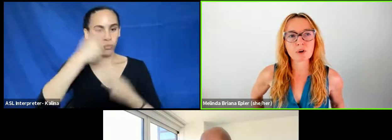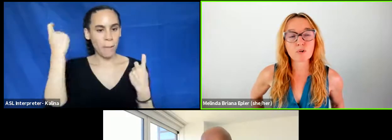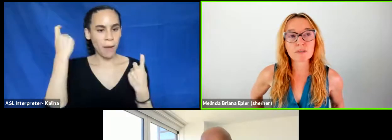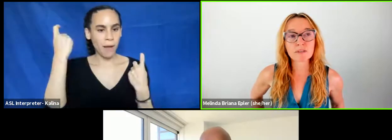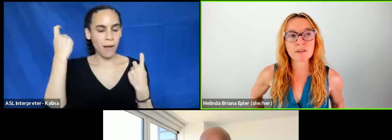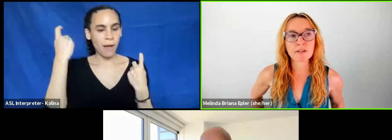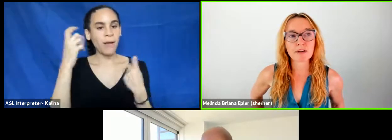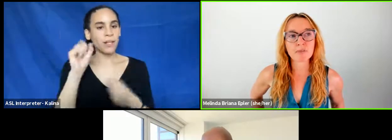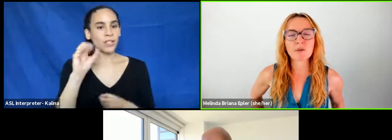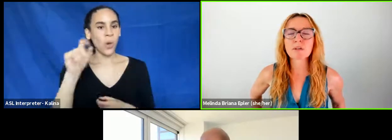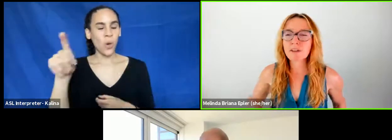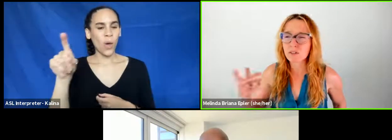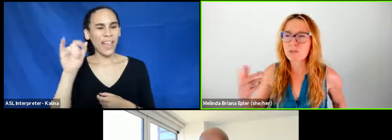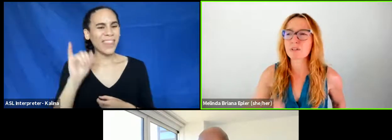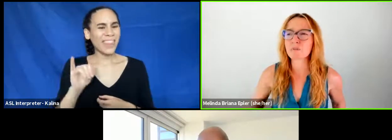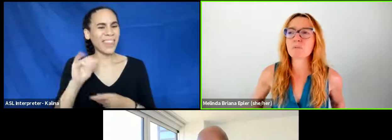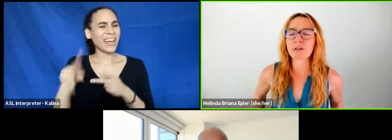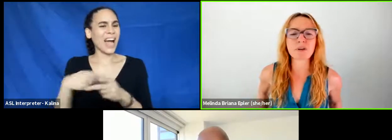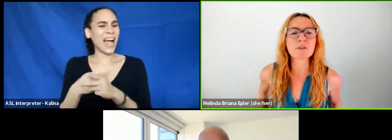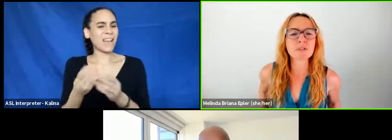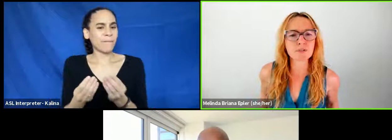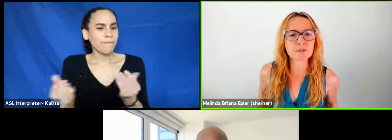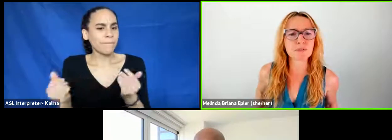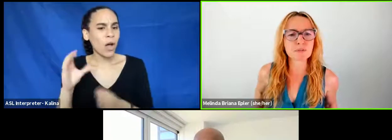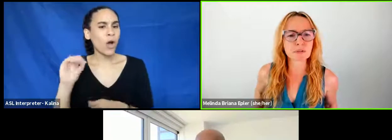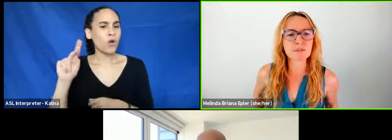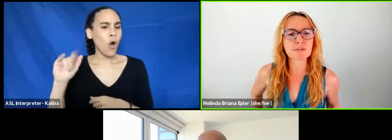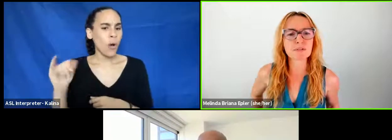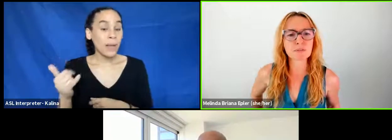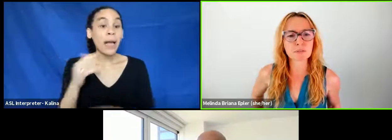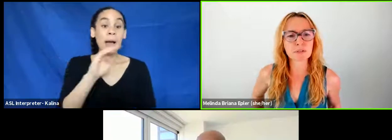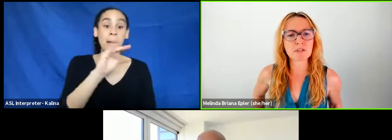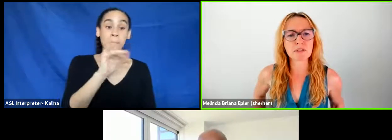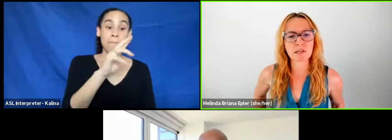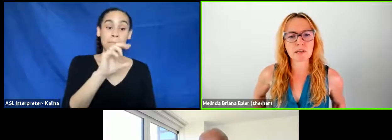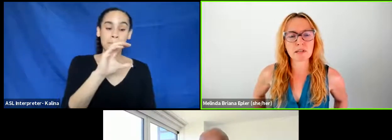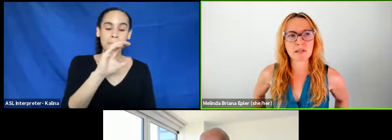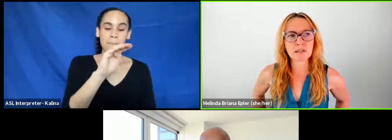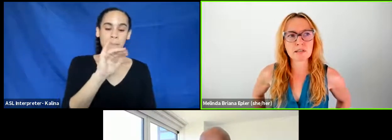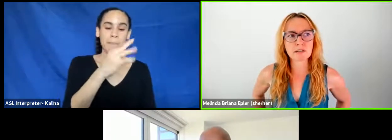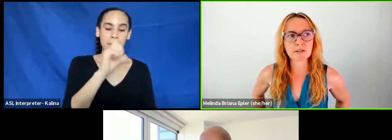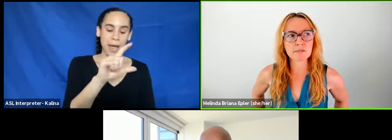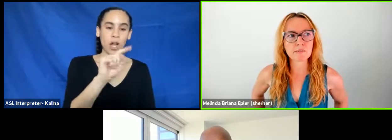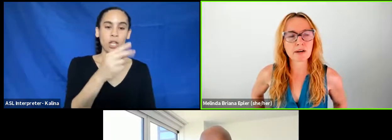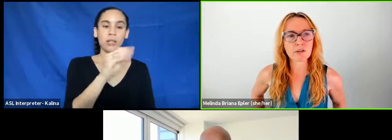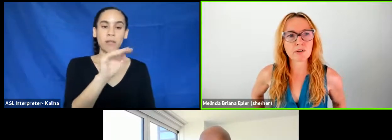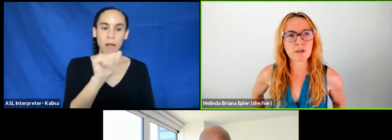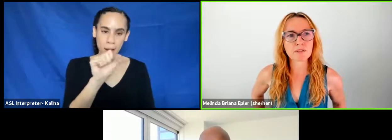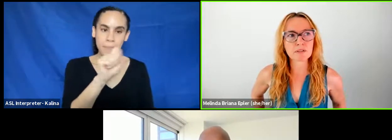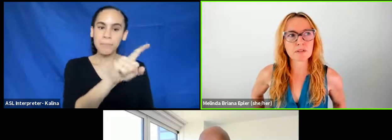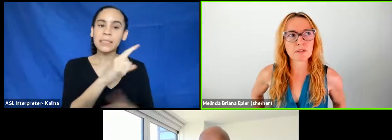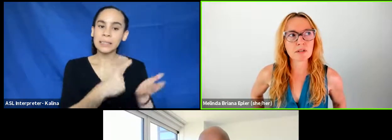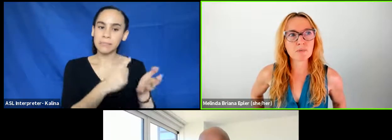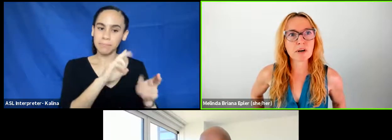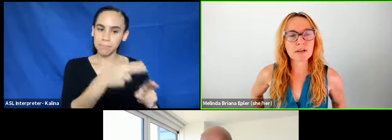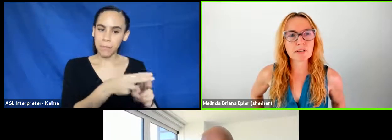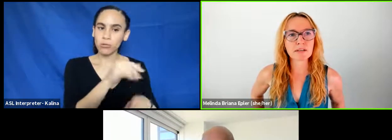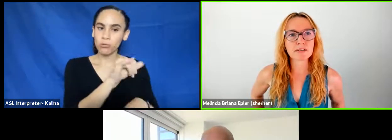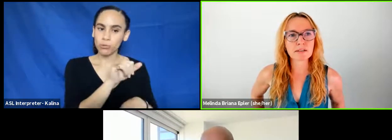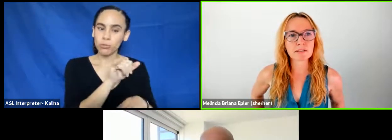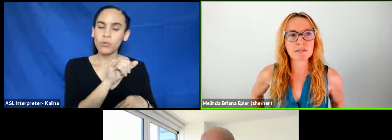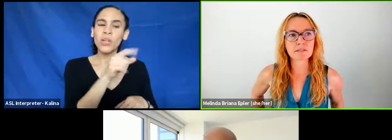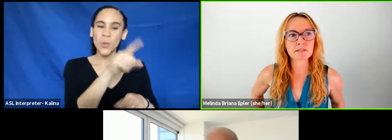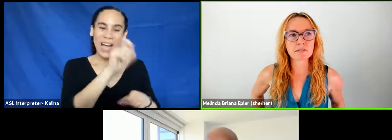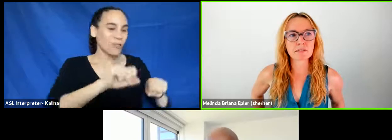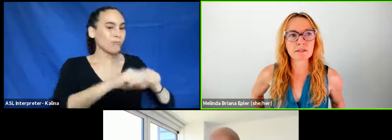kind of coping that can happen. Actually, Michael Thomas also talked about this a little bit, and how you have to break